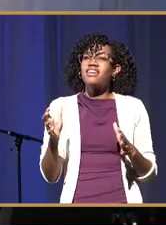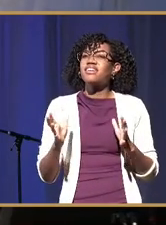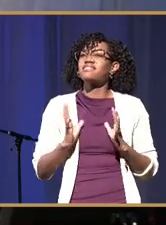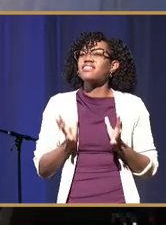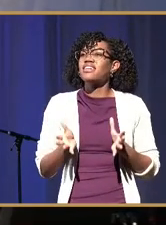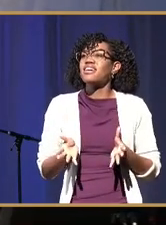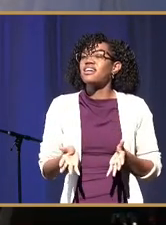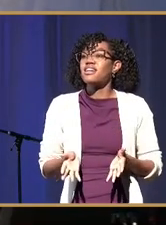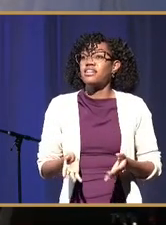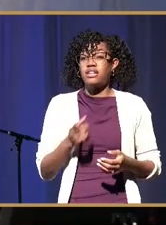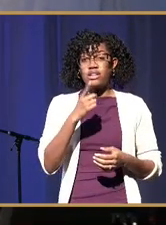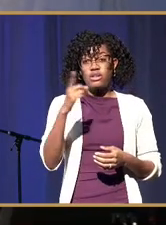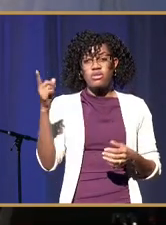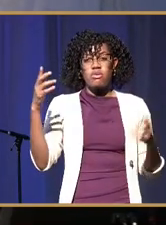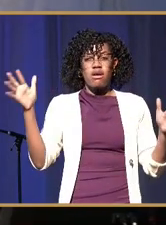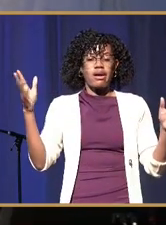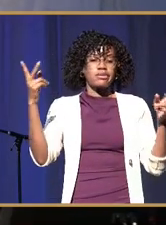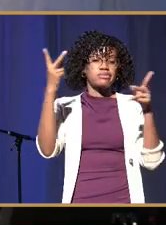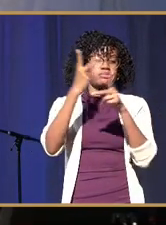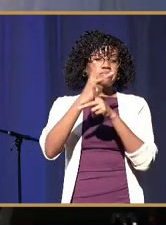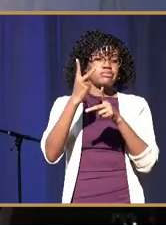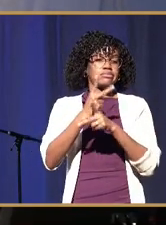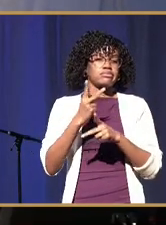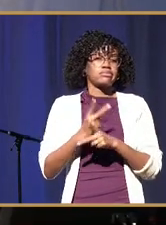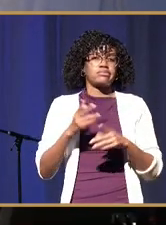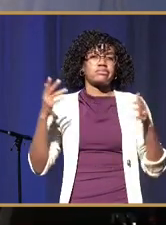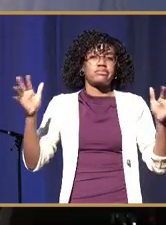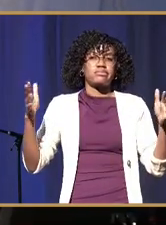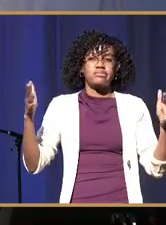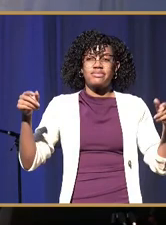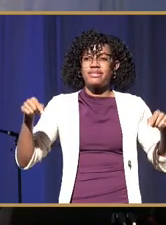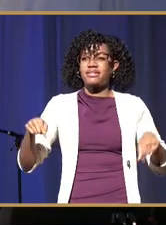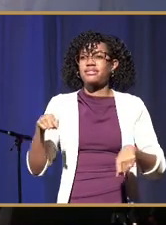mine. You got it all figured out.